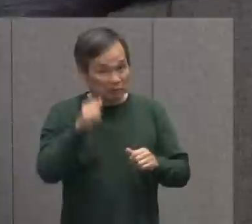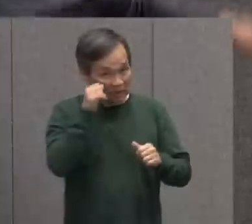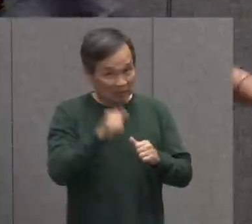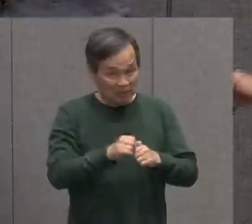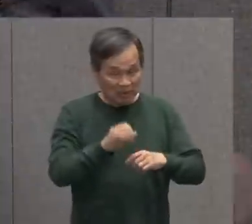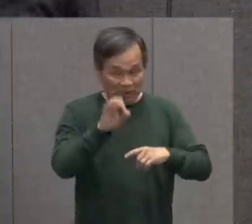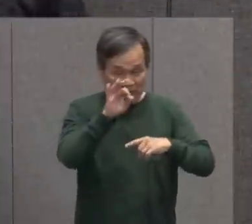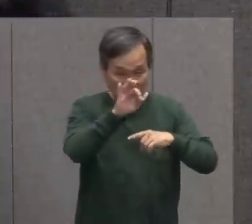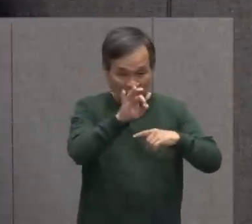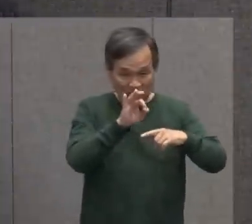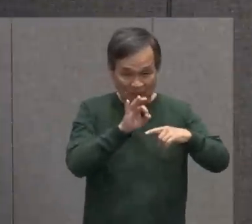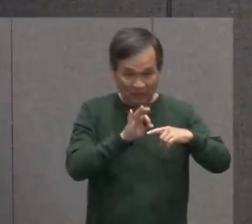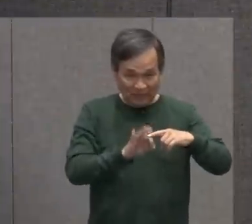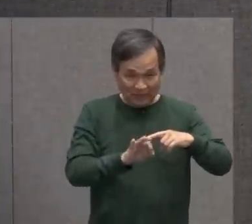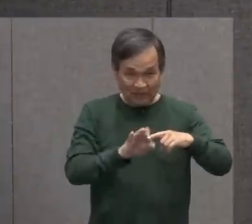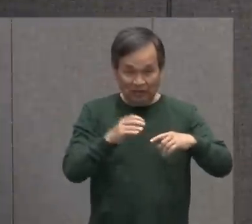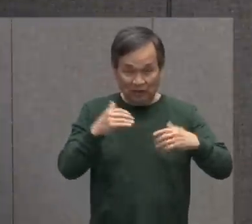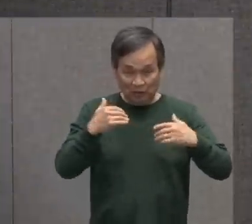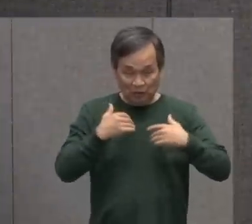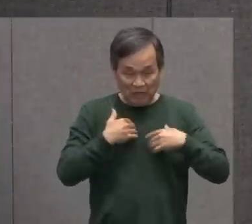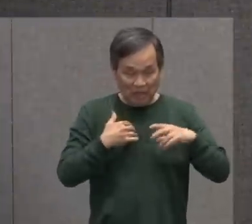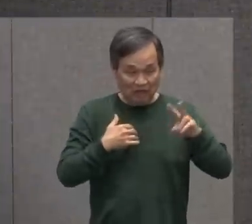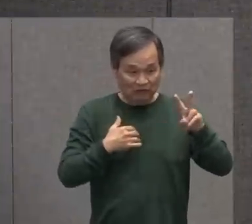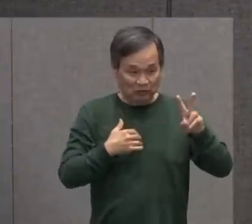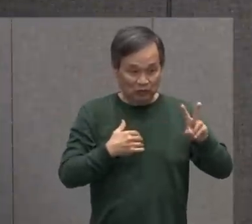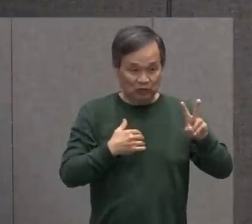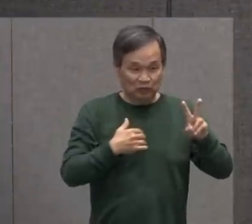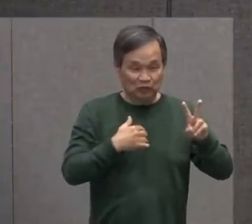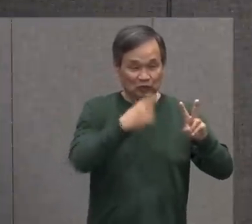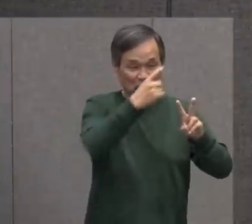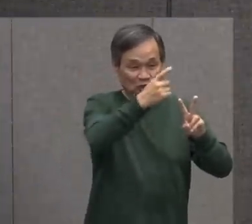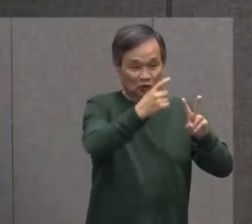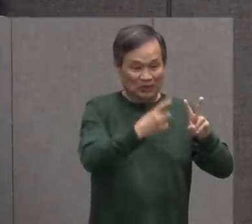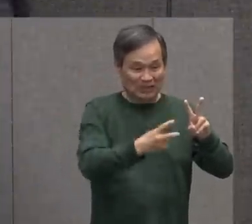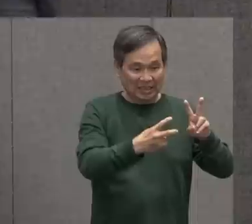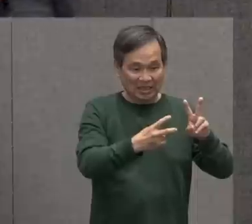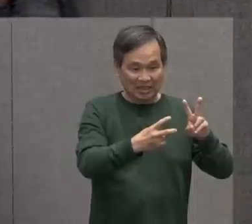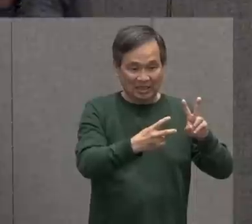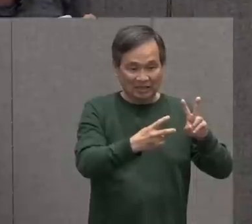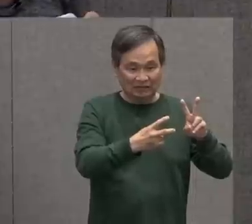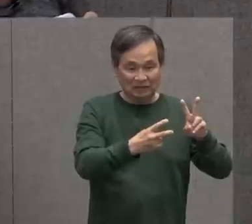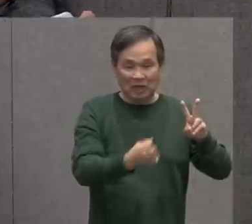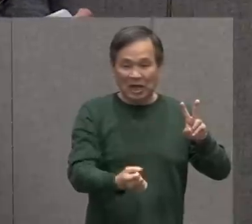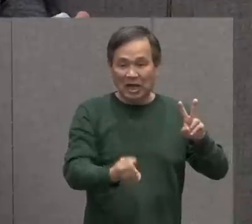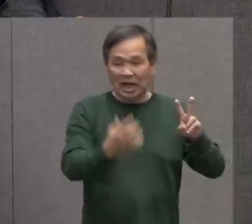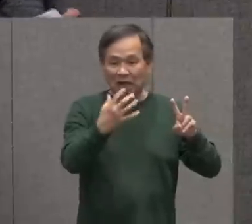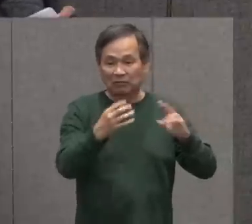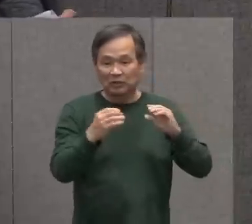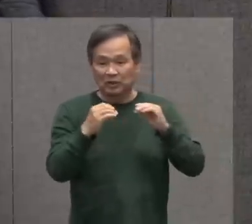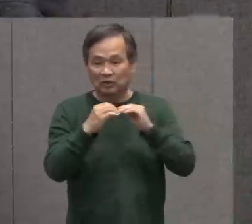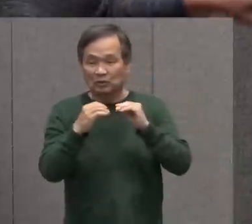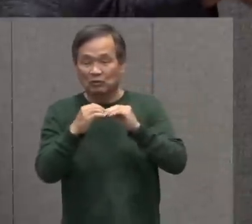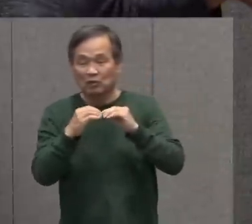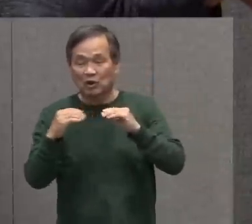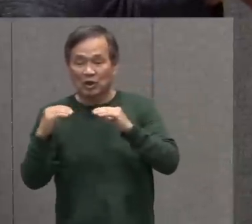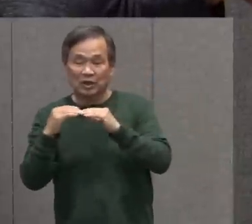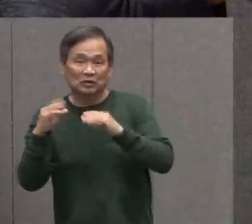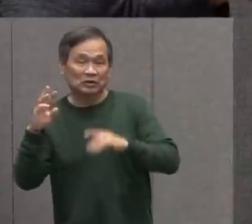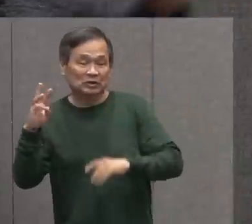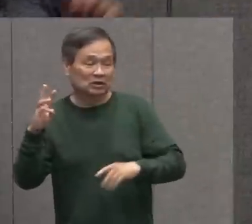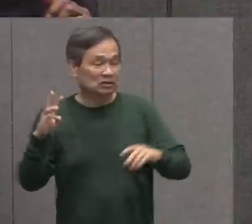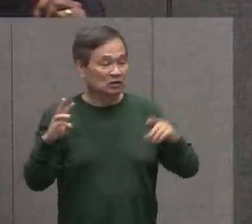to make a whole number that we can work with to start. So I might think about adding